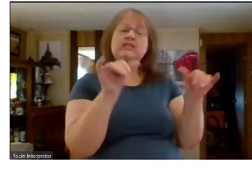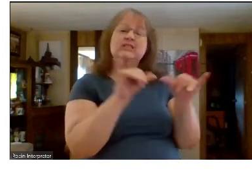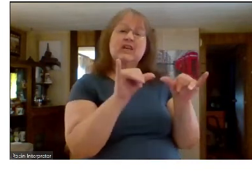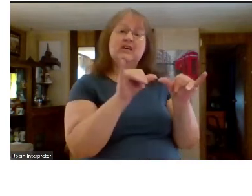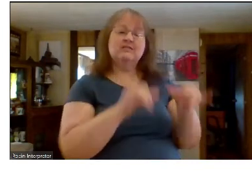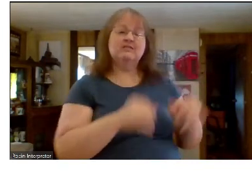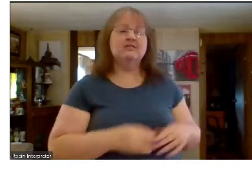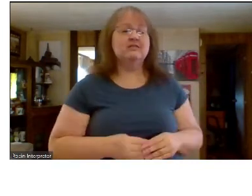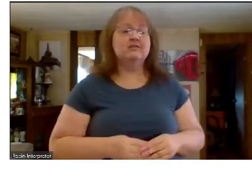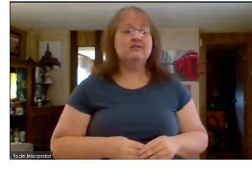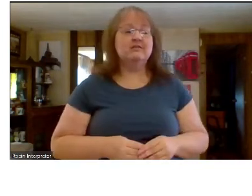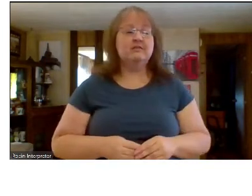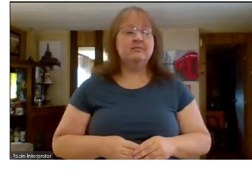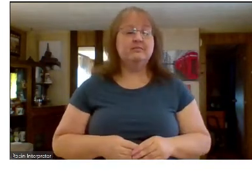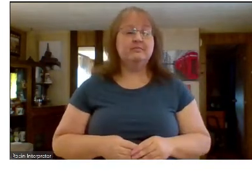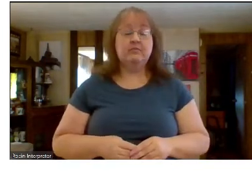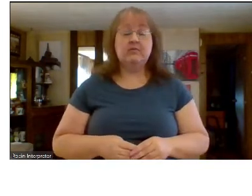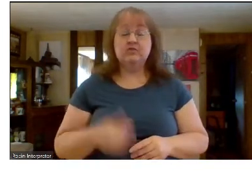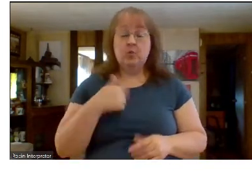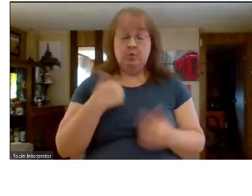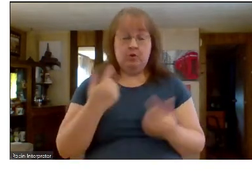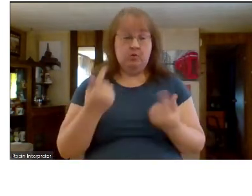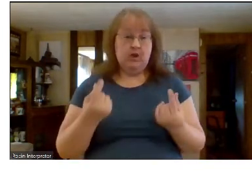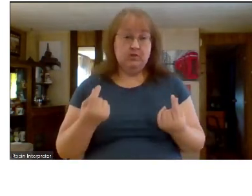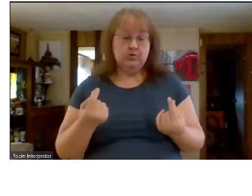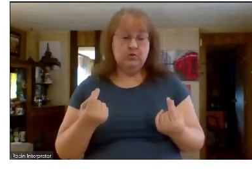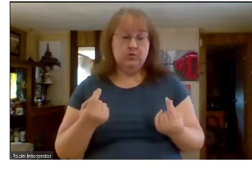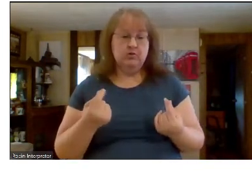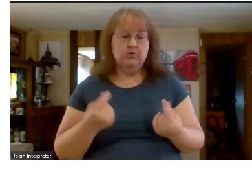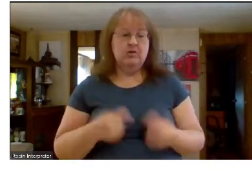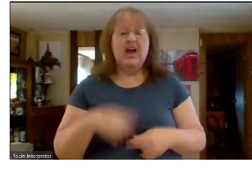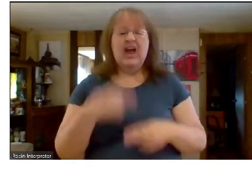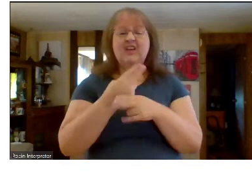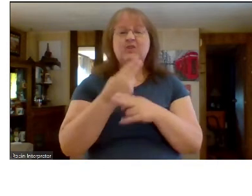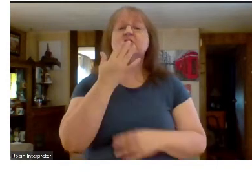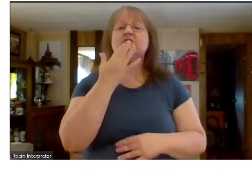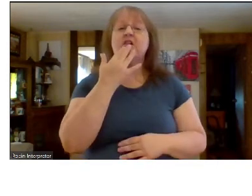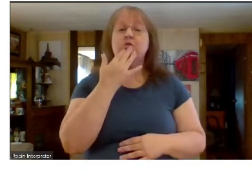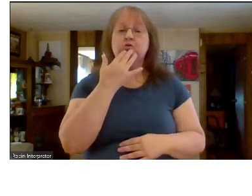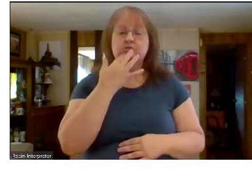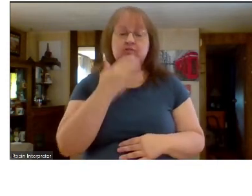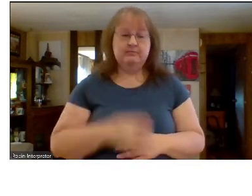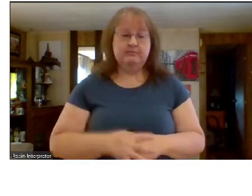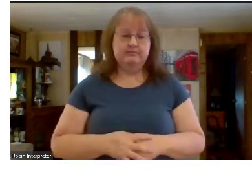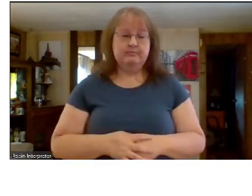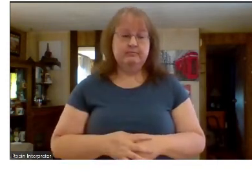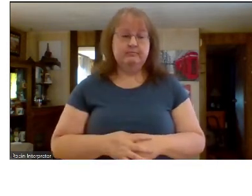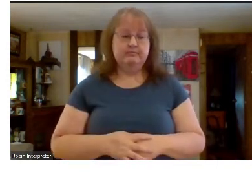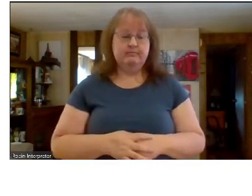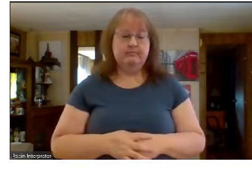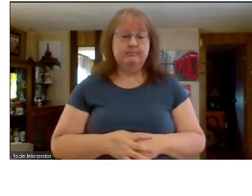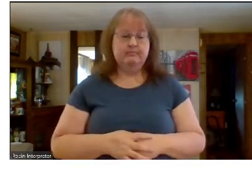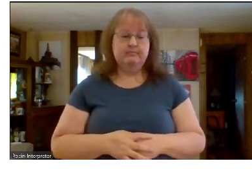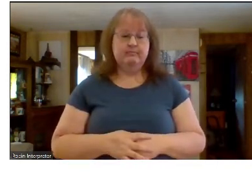size. So this is what helps me solve this type of problem. What I like to do is I